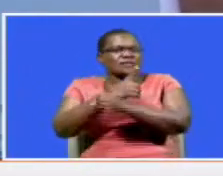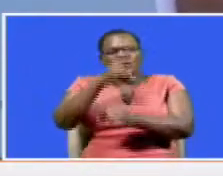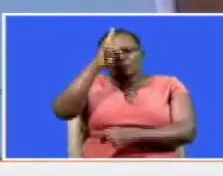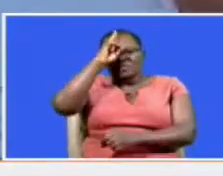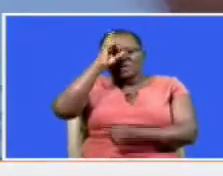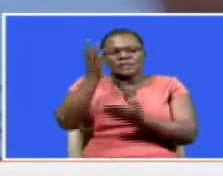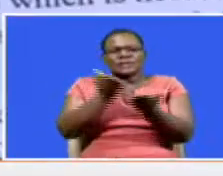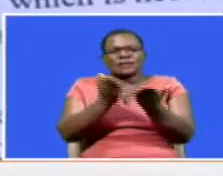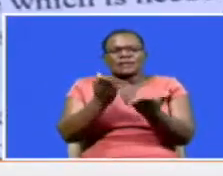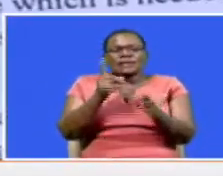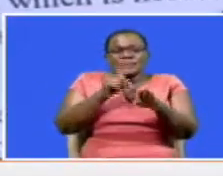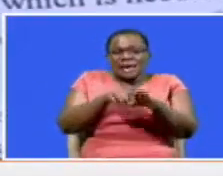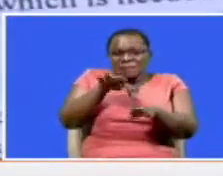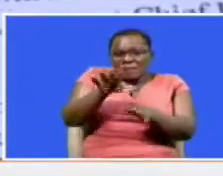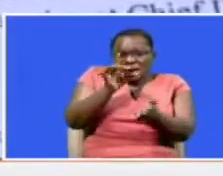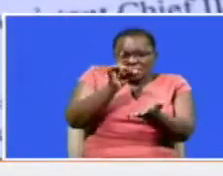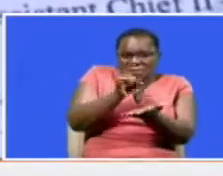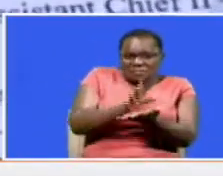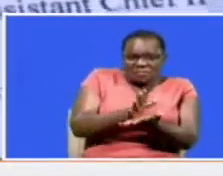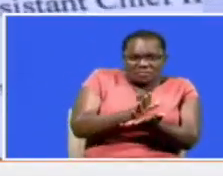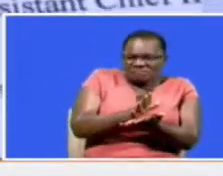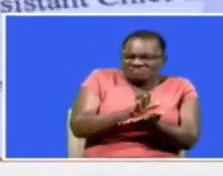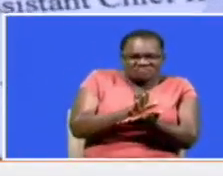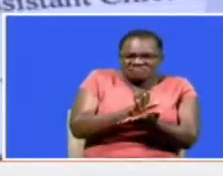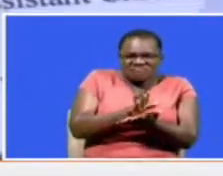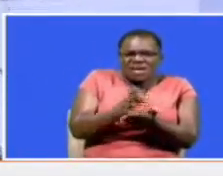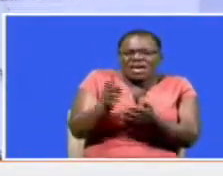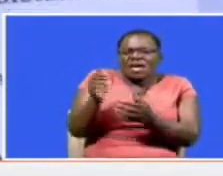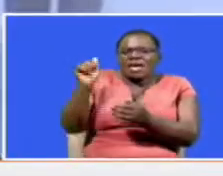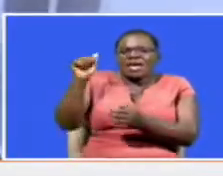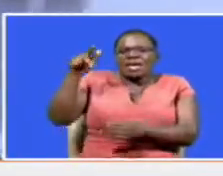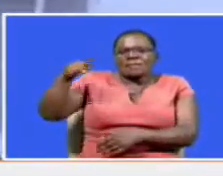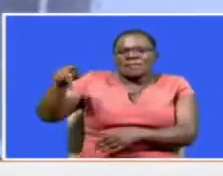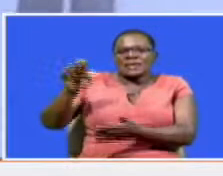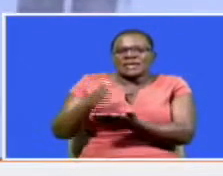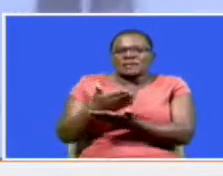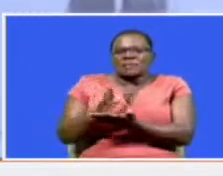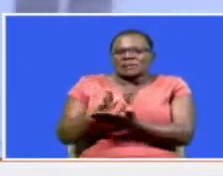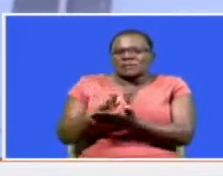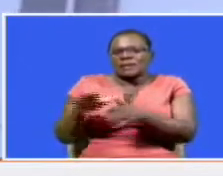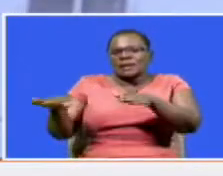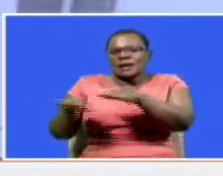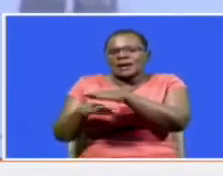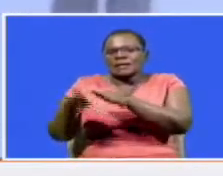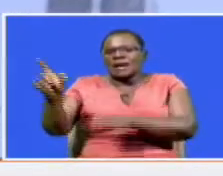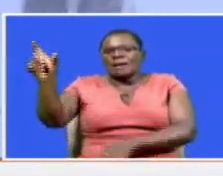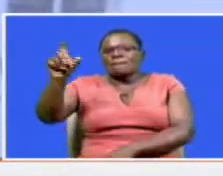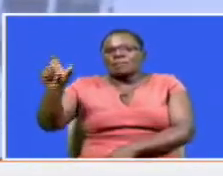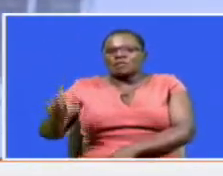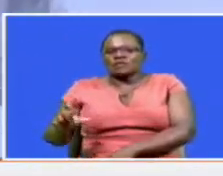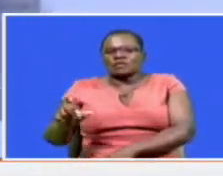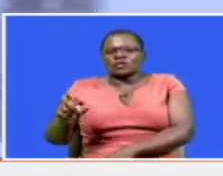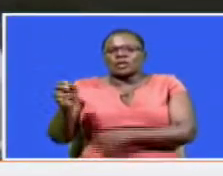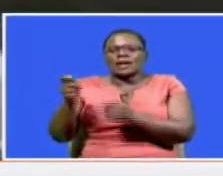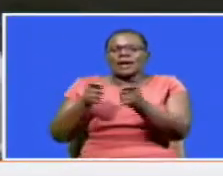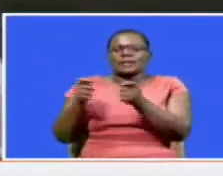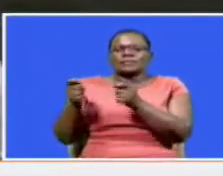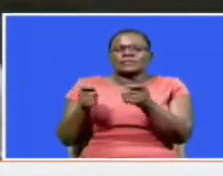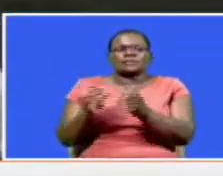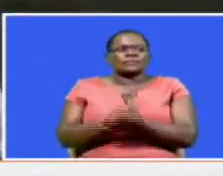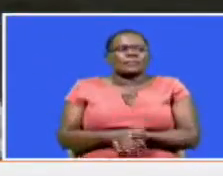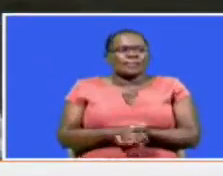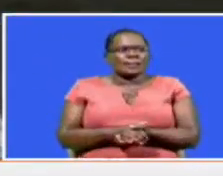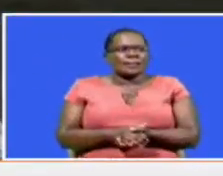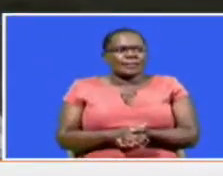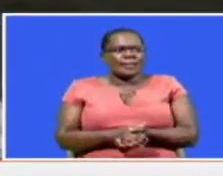police service, saying at the time Moody was exed, the administration police department was under the provincial administration.